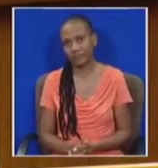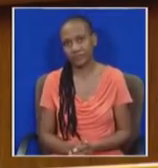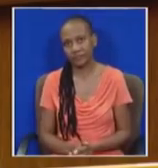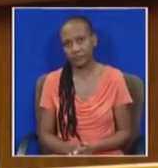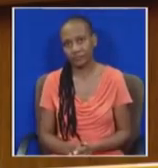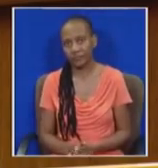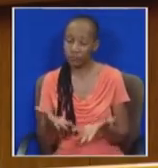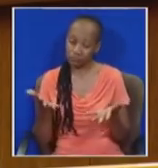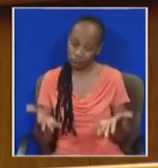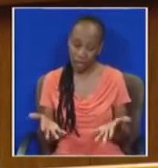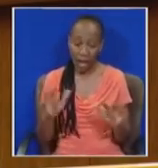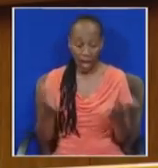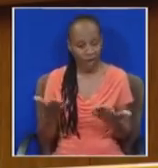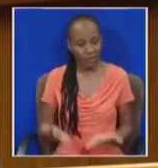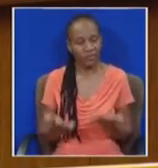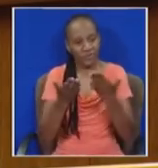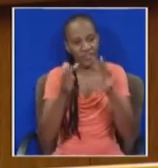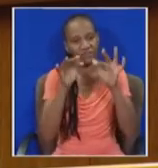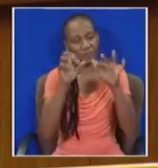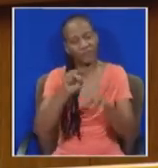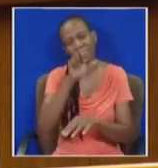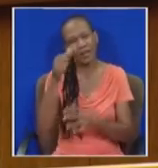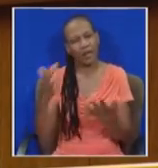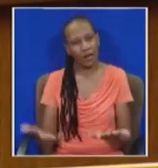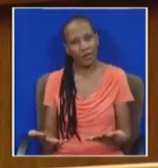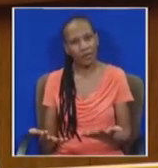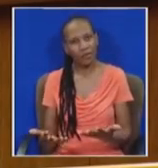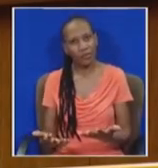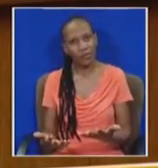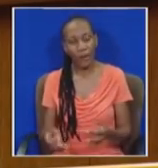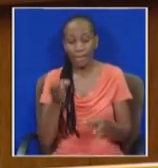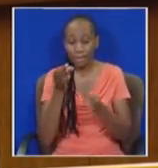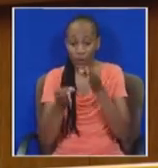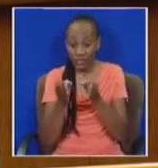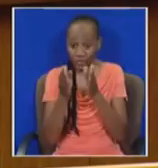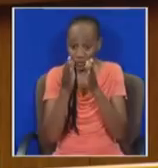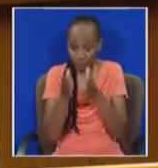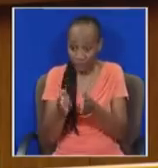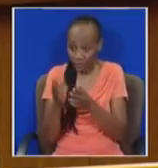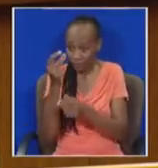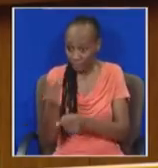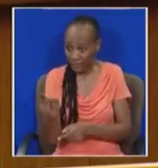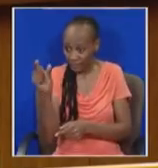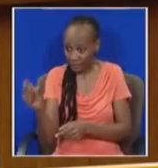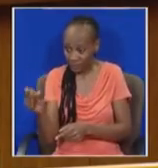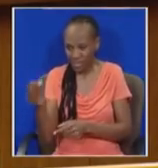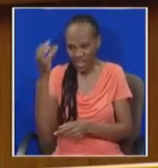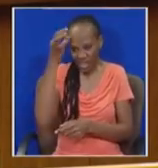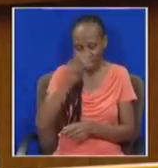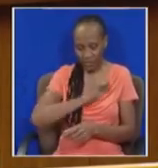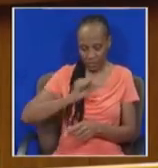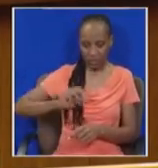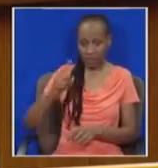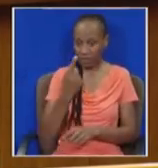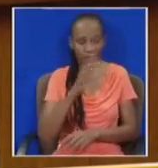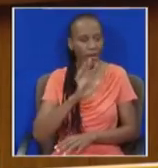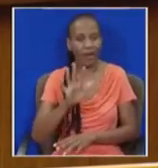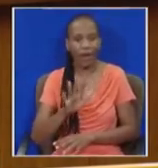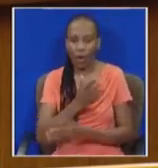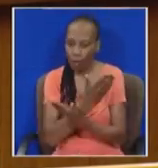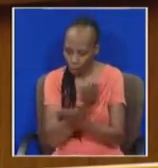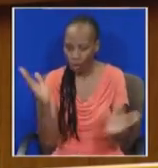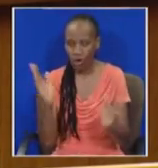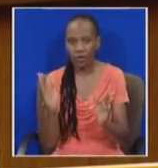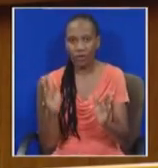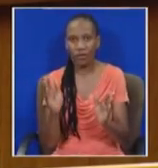of the people of South Africa, Honourable Chairperson, is for politicians, not just government officials, to be held